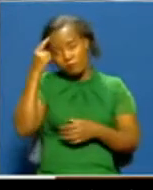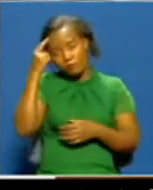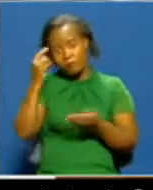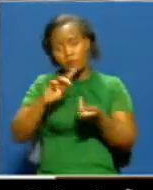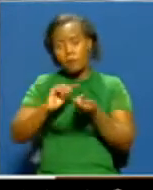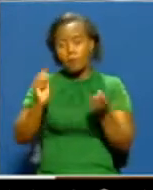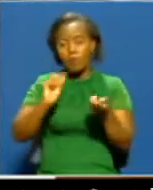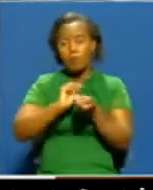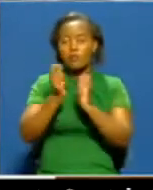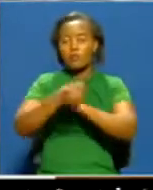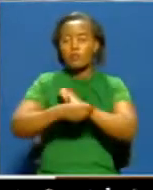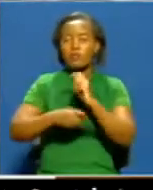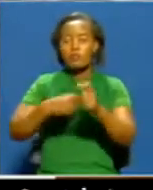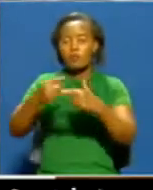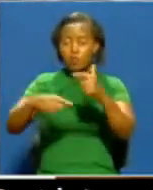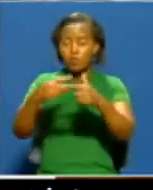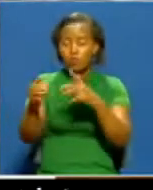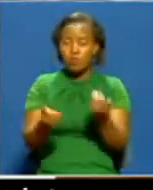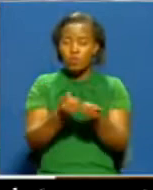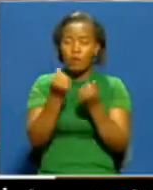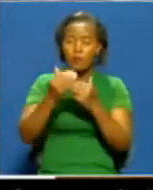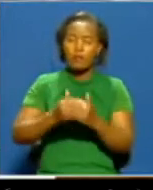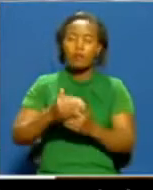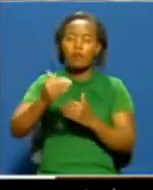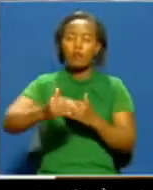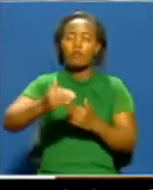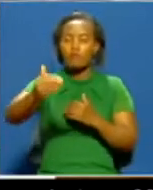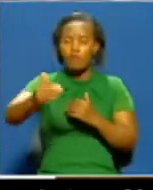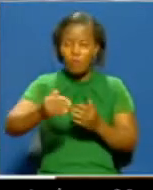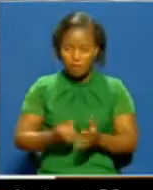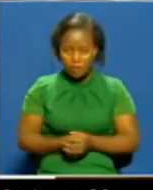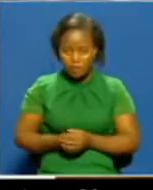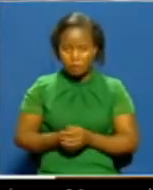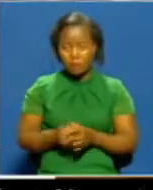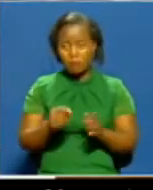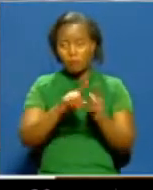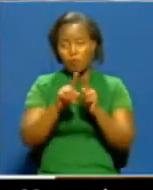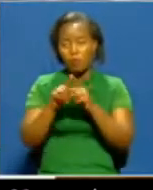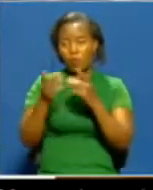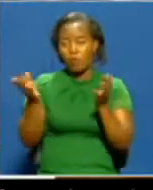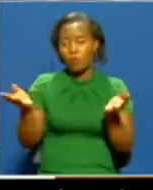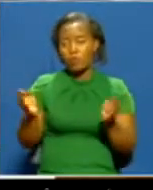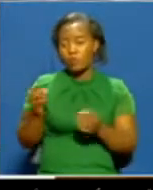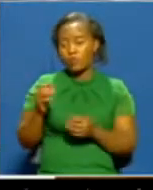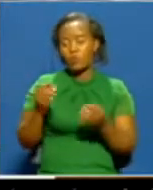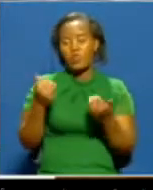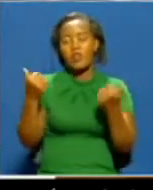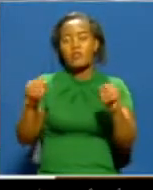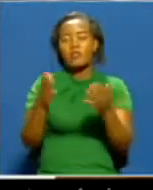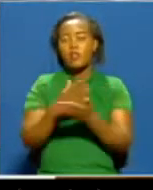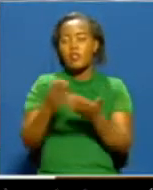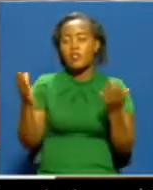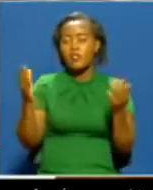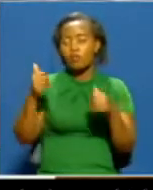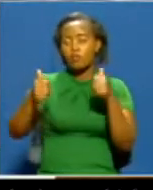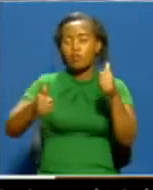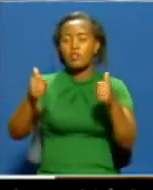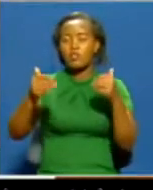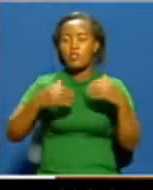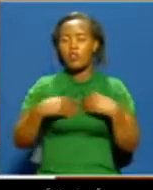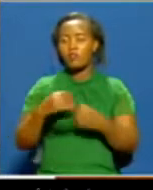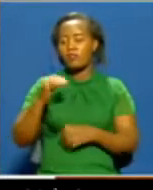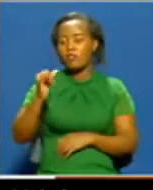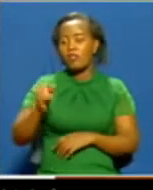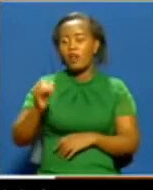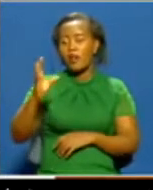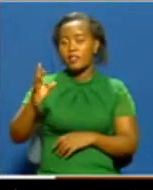the equipment, you know, going forward. Anything that is very ICT based, you are better off leasing, because